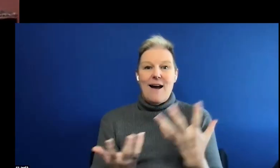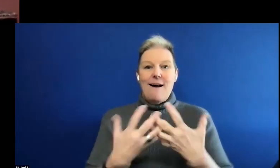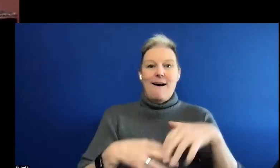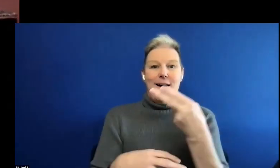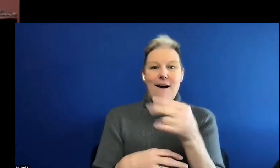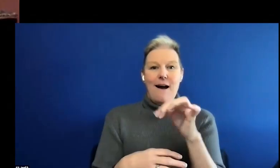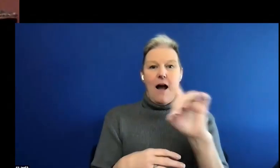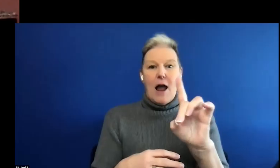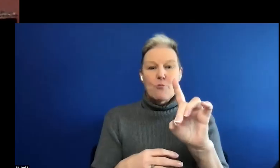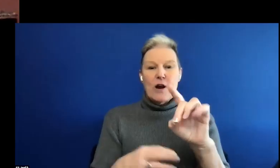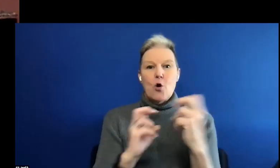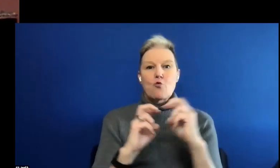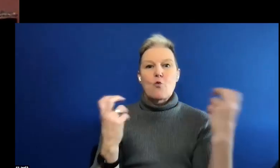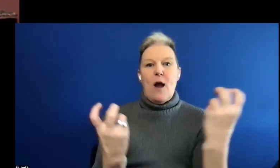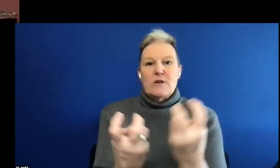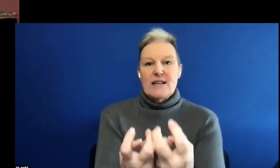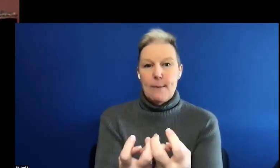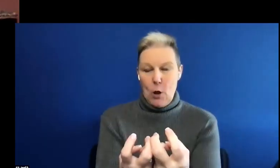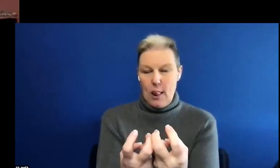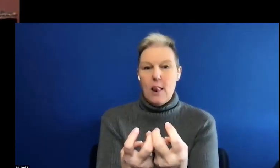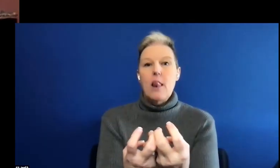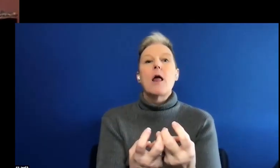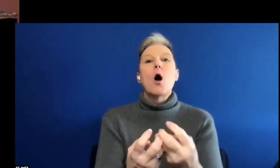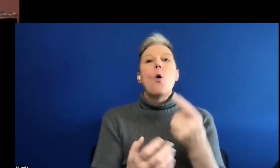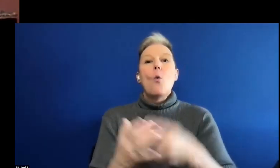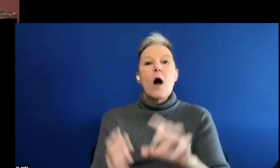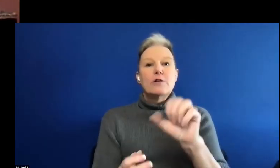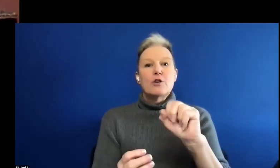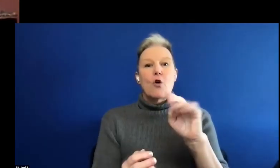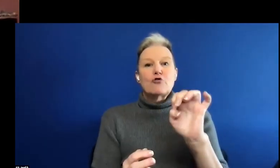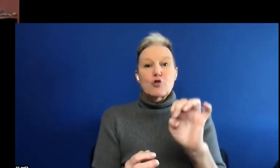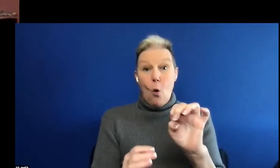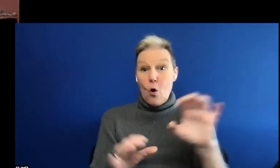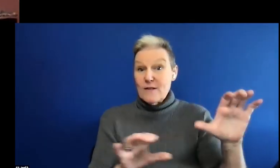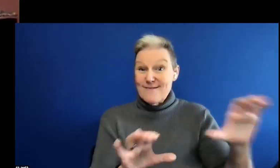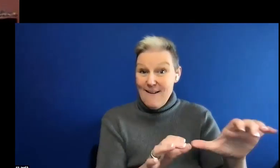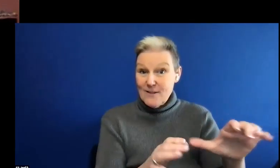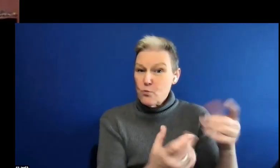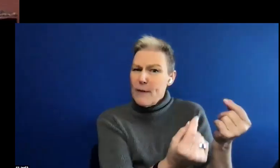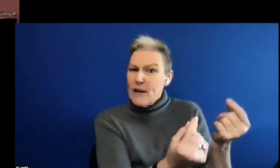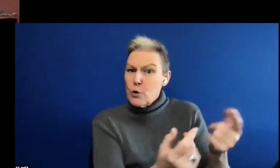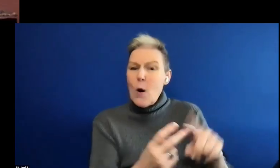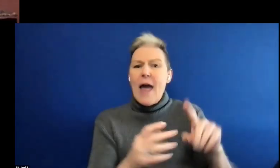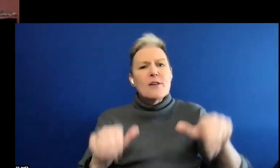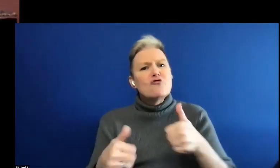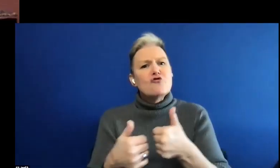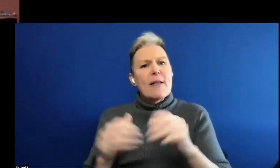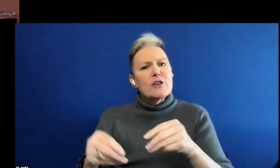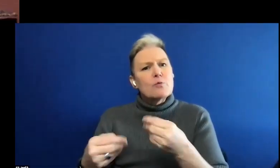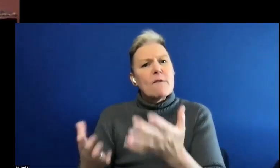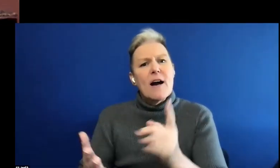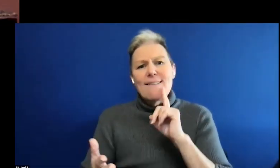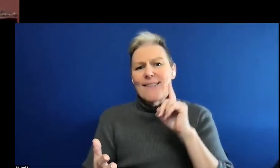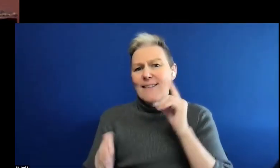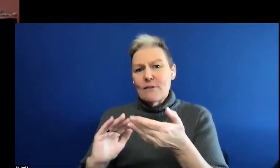on February 12th to discuss what SCORE does and the challenges with providing services to the deaf